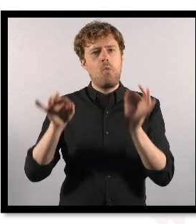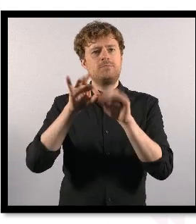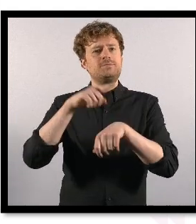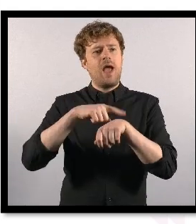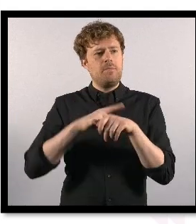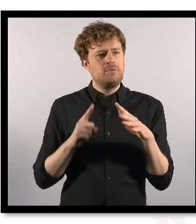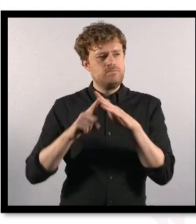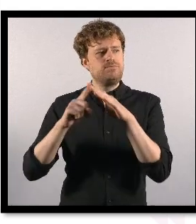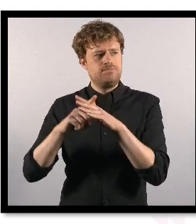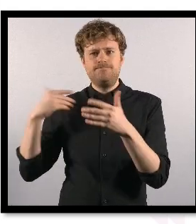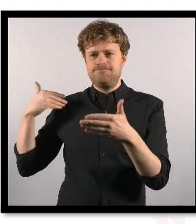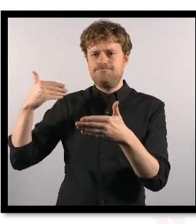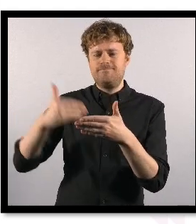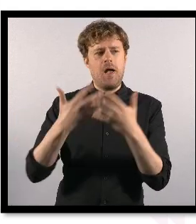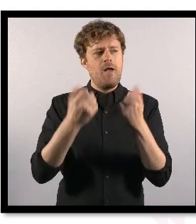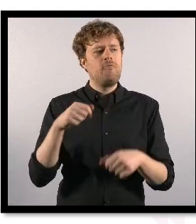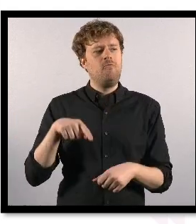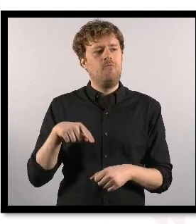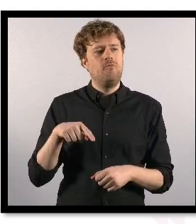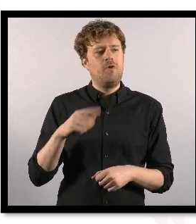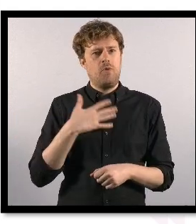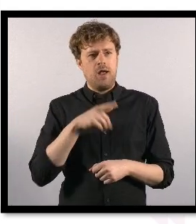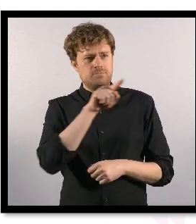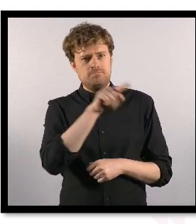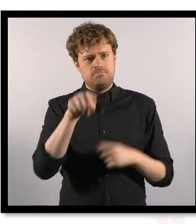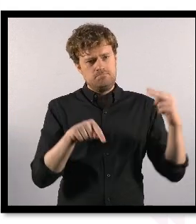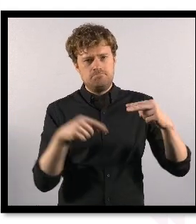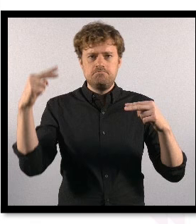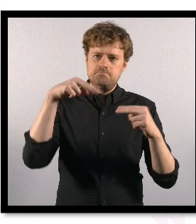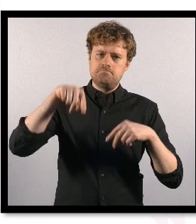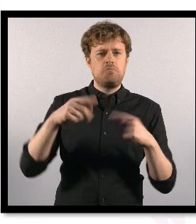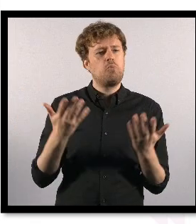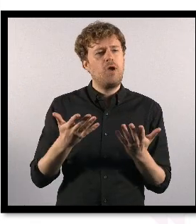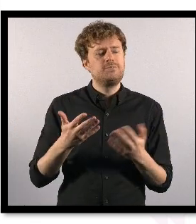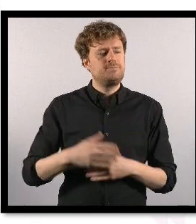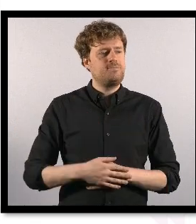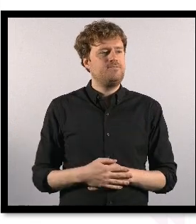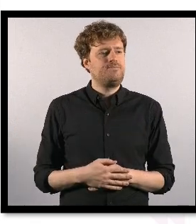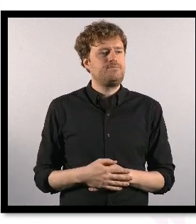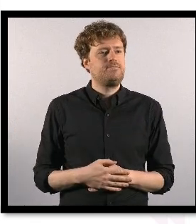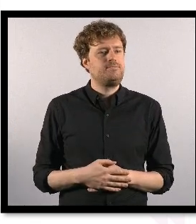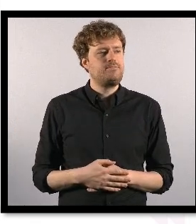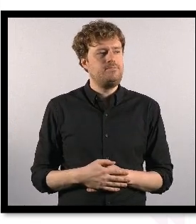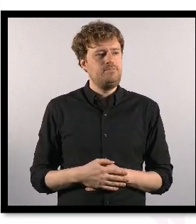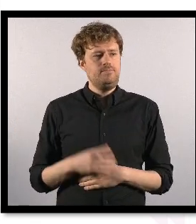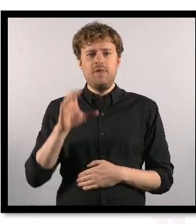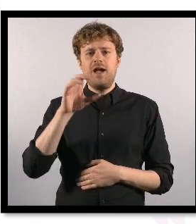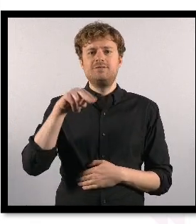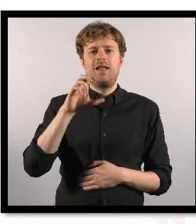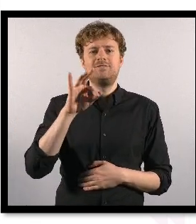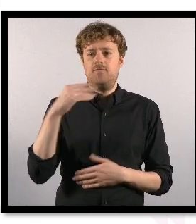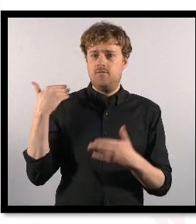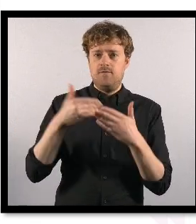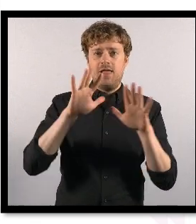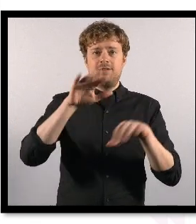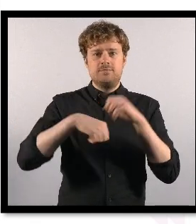decade? So this is something that I'm actually talking quite a lot about. And one of the pivotal moments within our ecosystem was the emergence